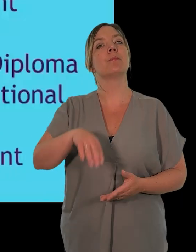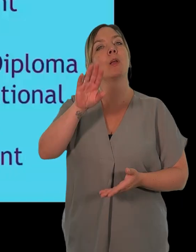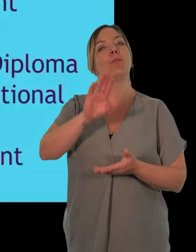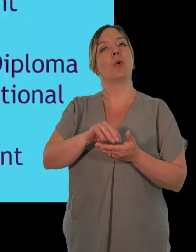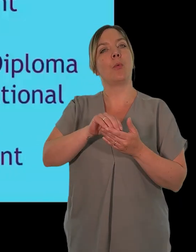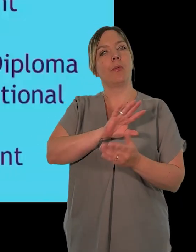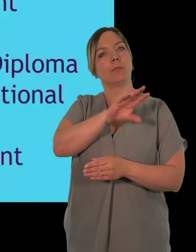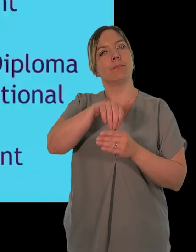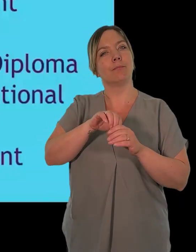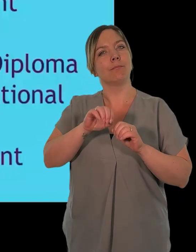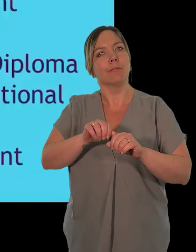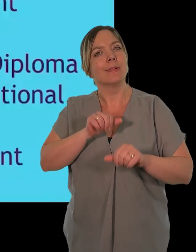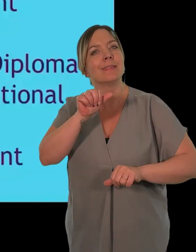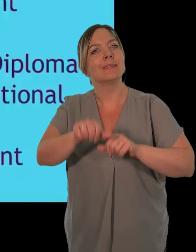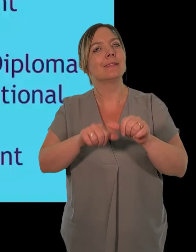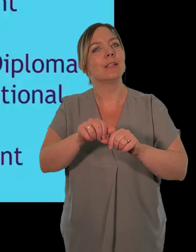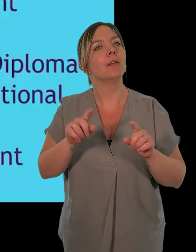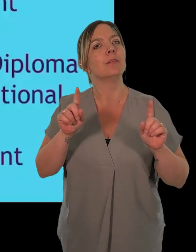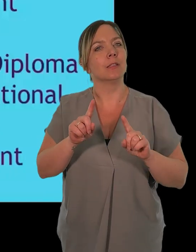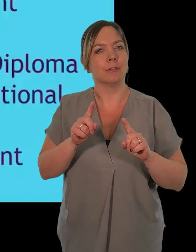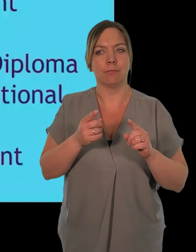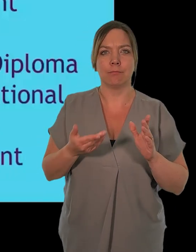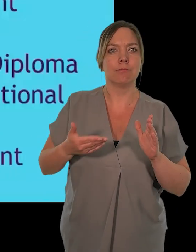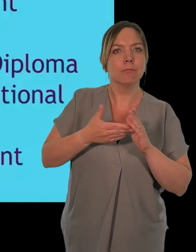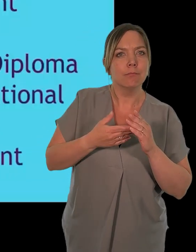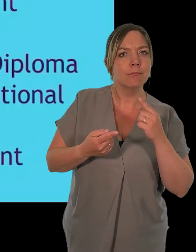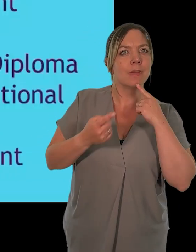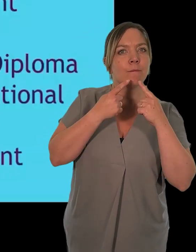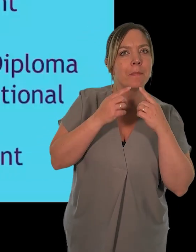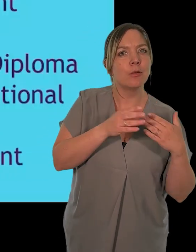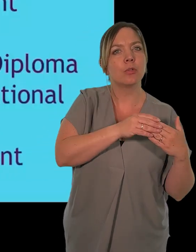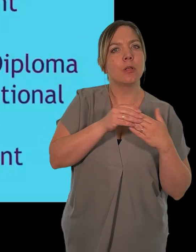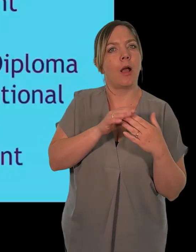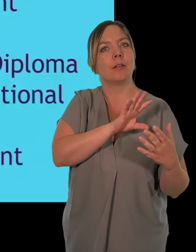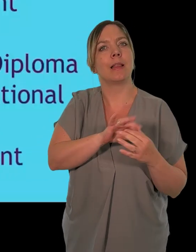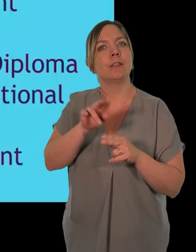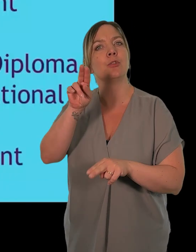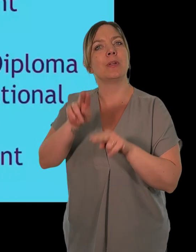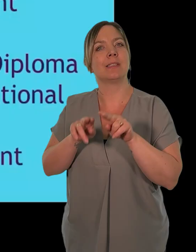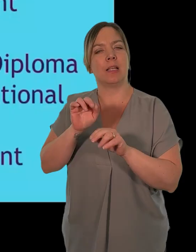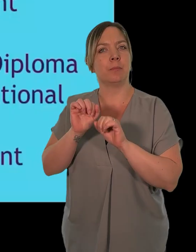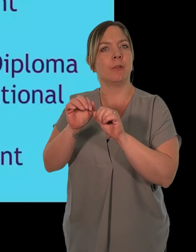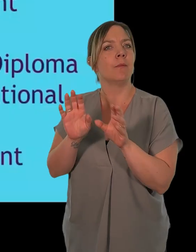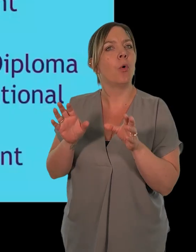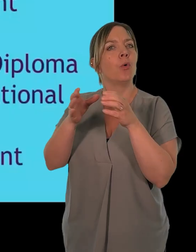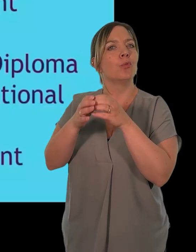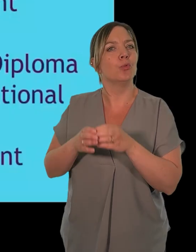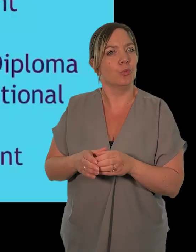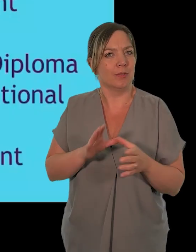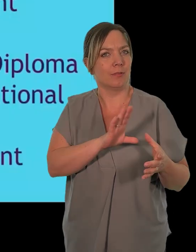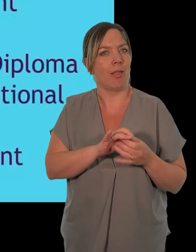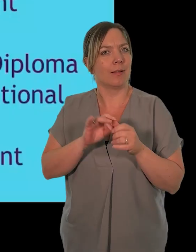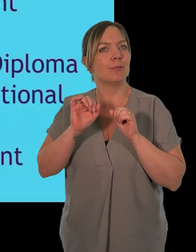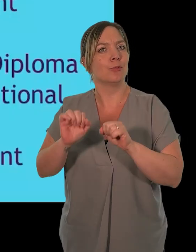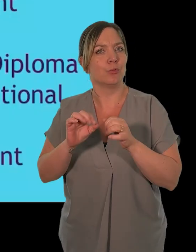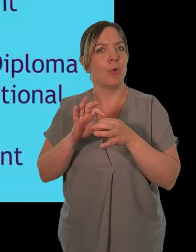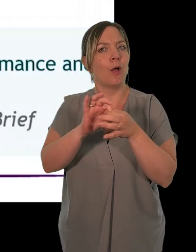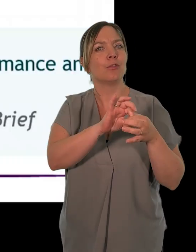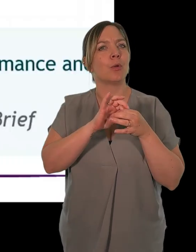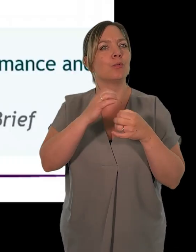This recording is one of a series that provides further guidance on the assessments for the units of the Associate Diploma.